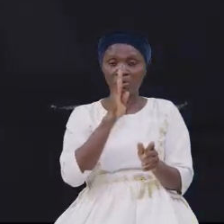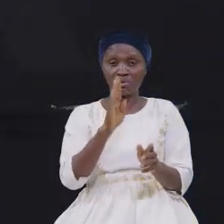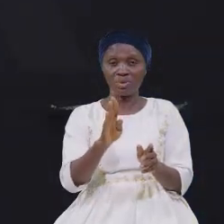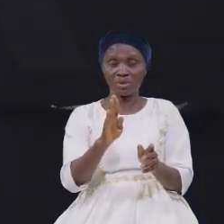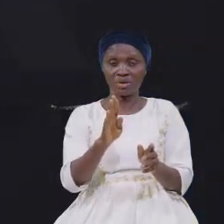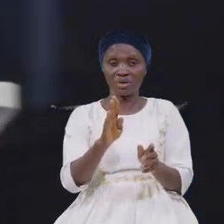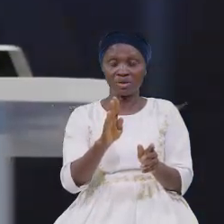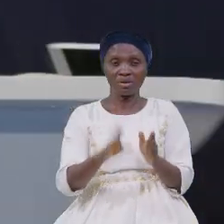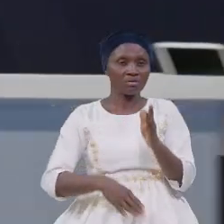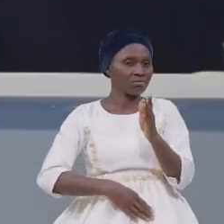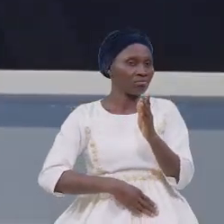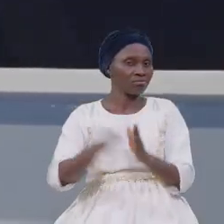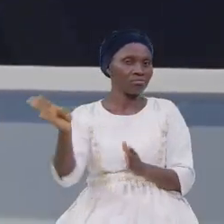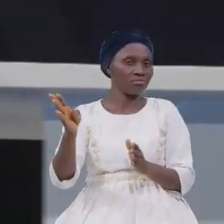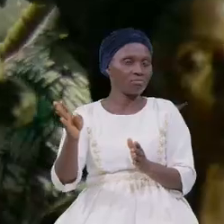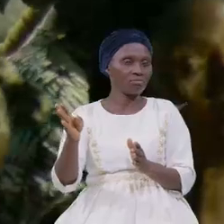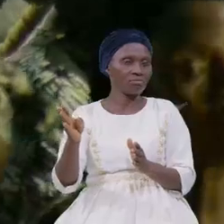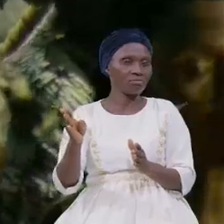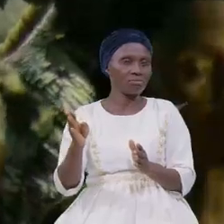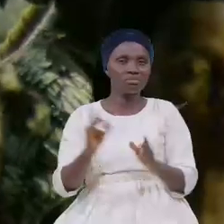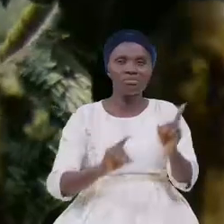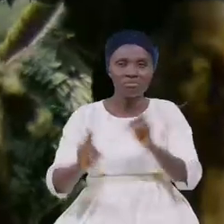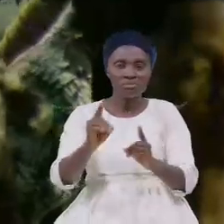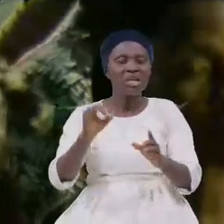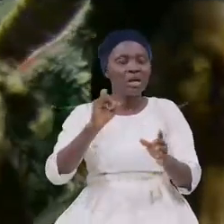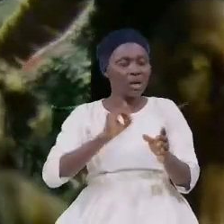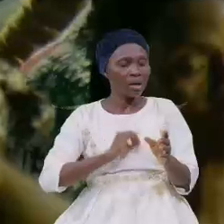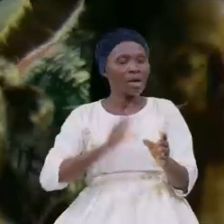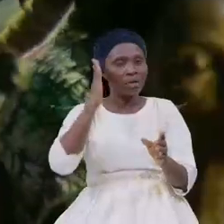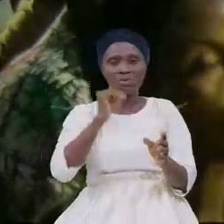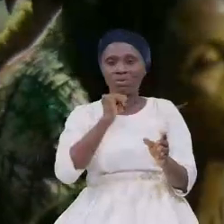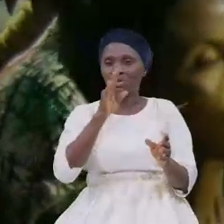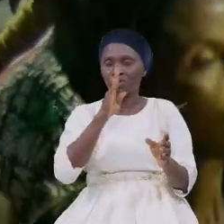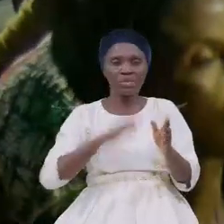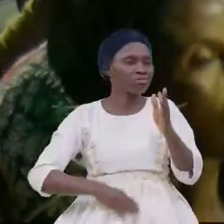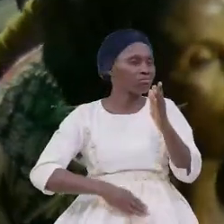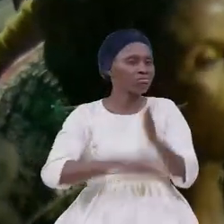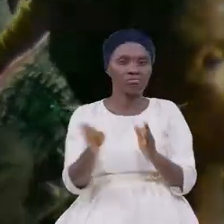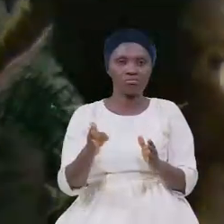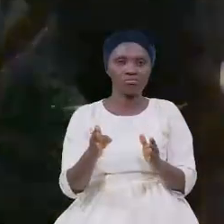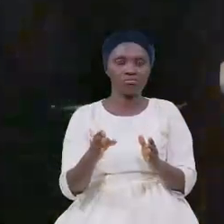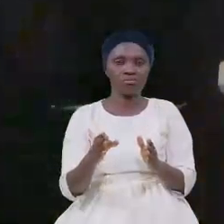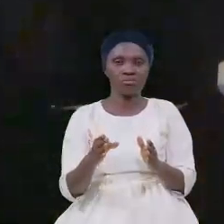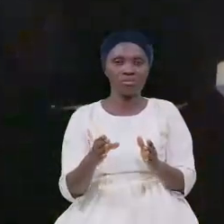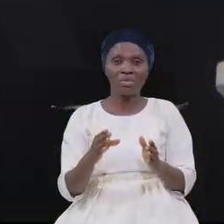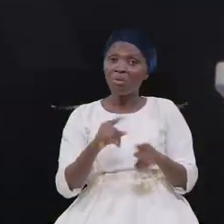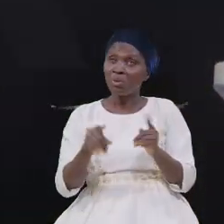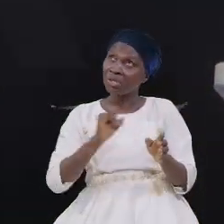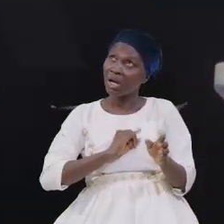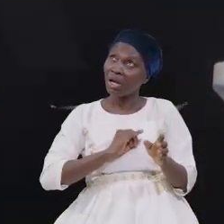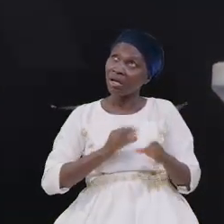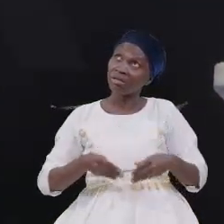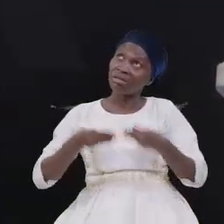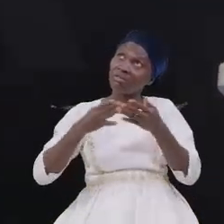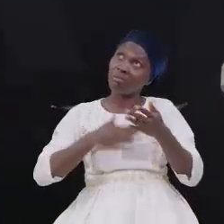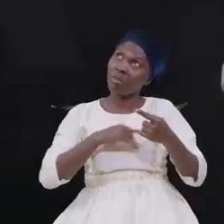off. I will not be cut off. I give my heart, my life, to the good